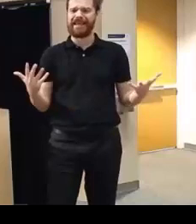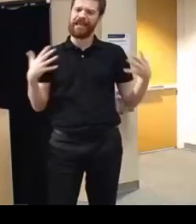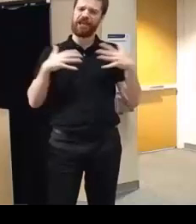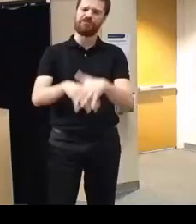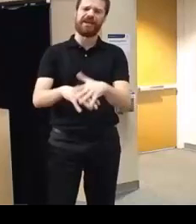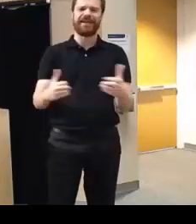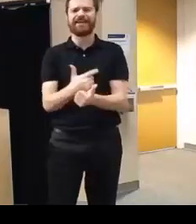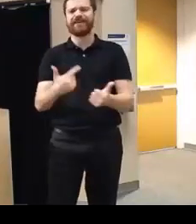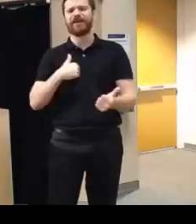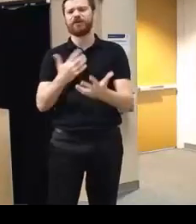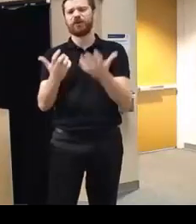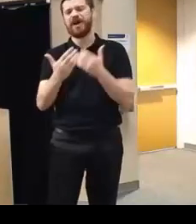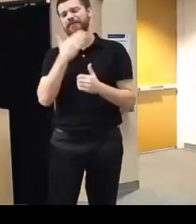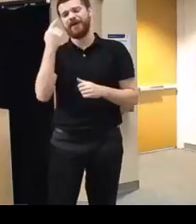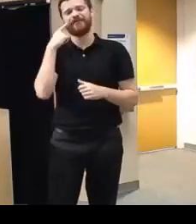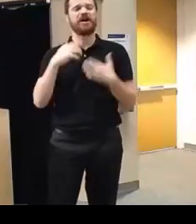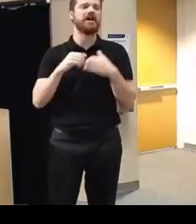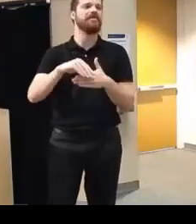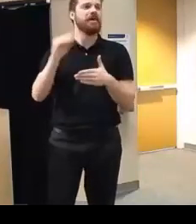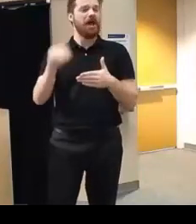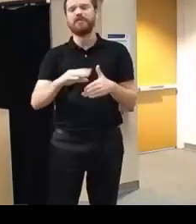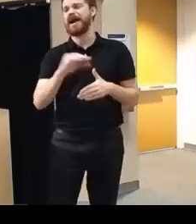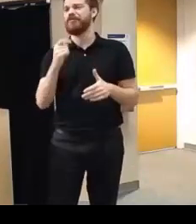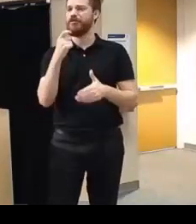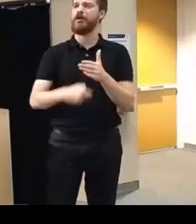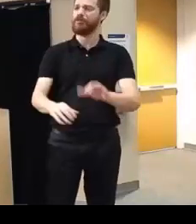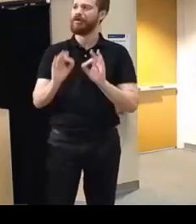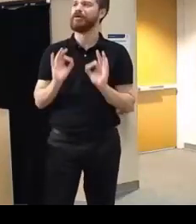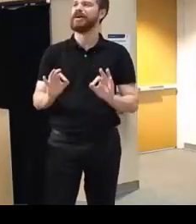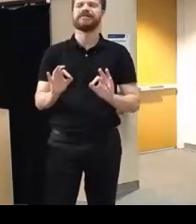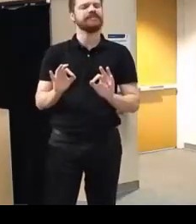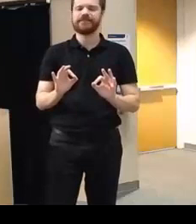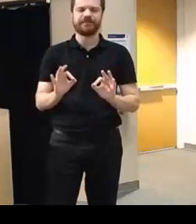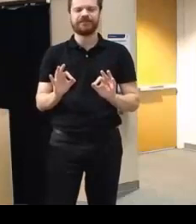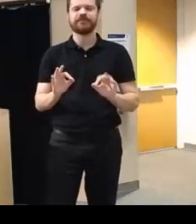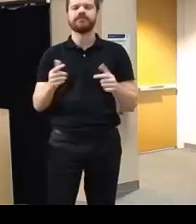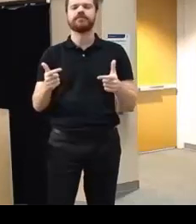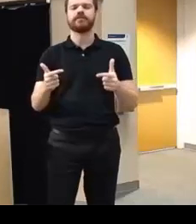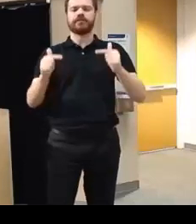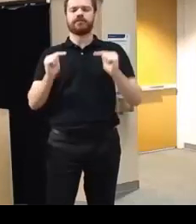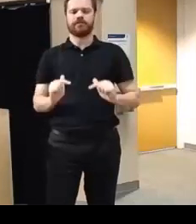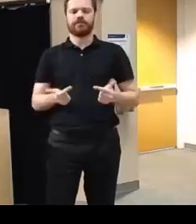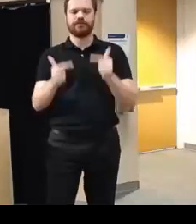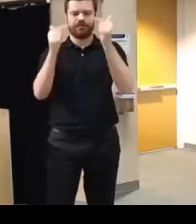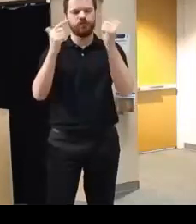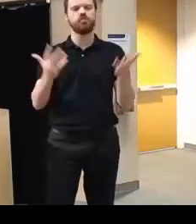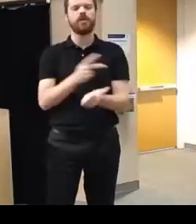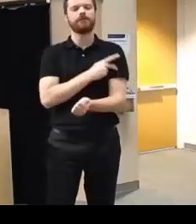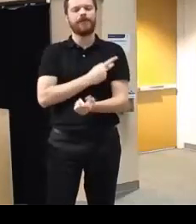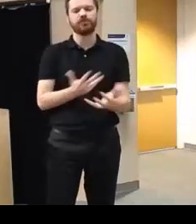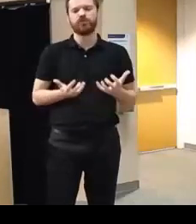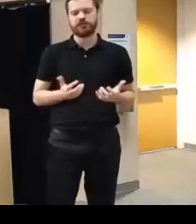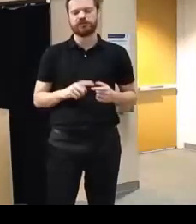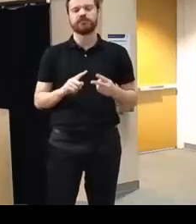it, it's everything that we want and it's better for health outcomes and cost. To really start with, what do patients want? What do communities